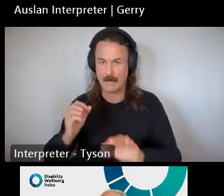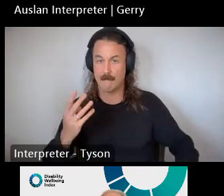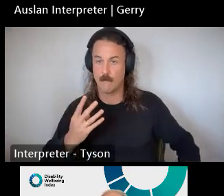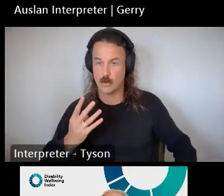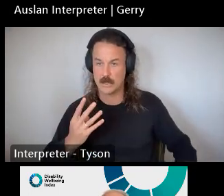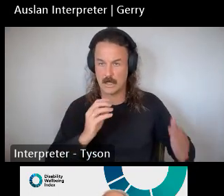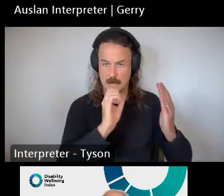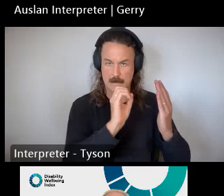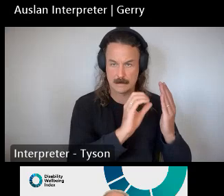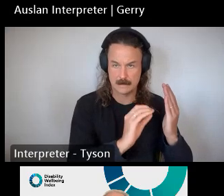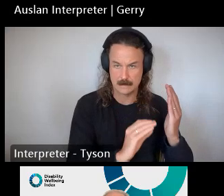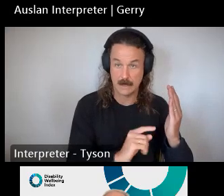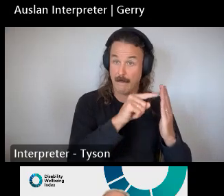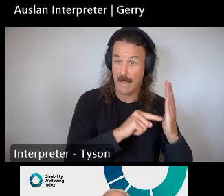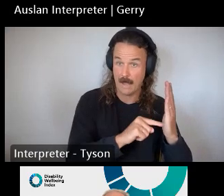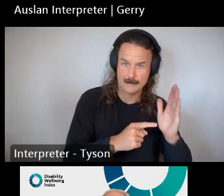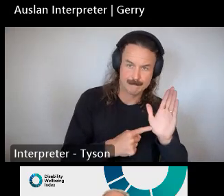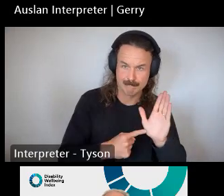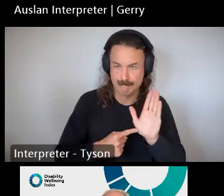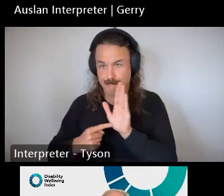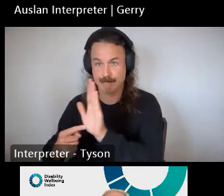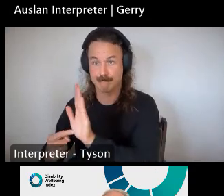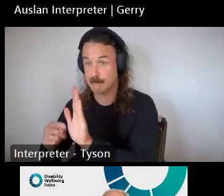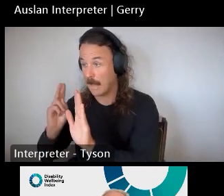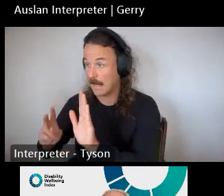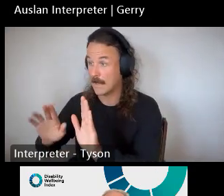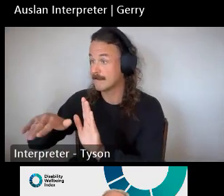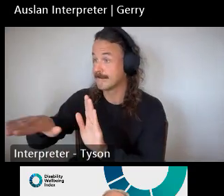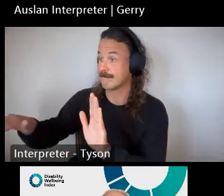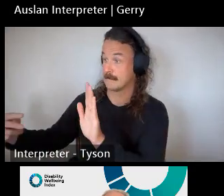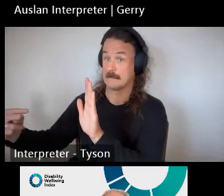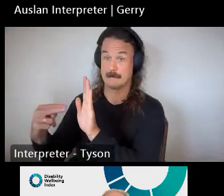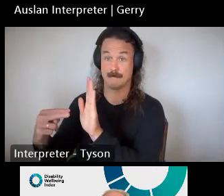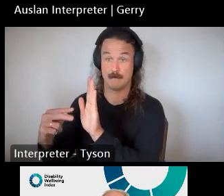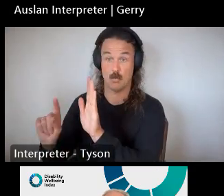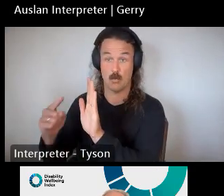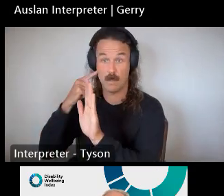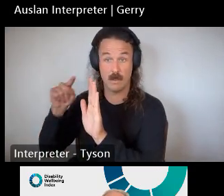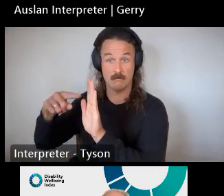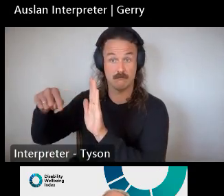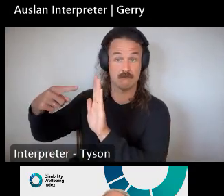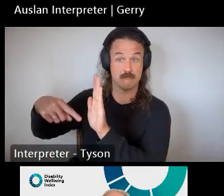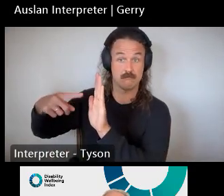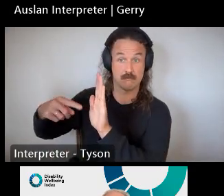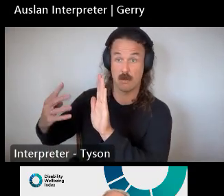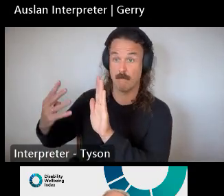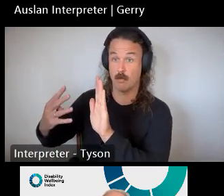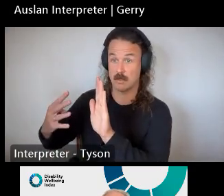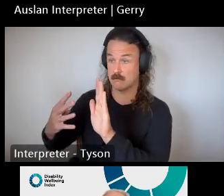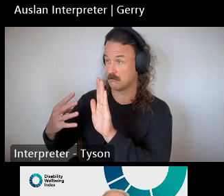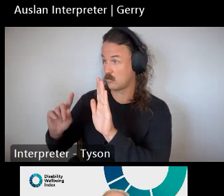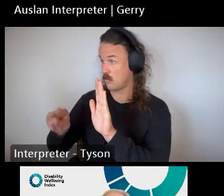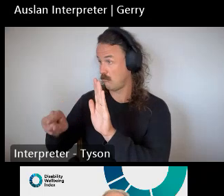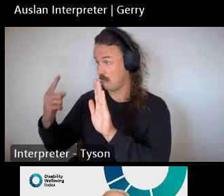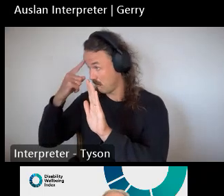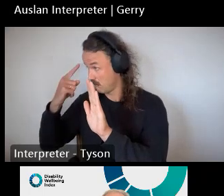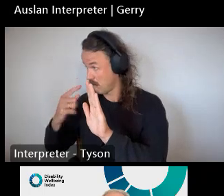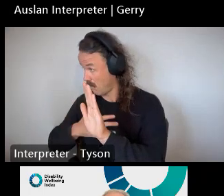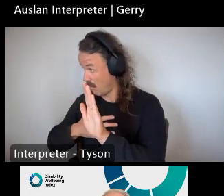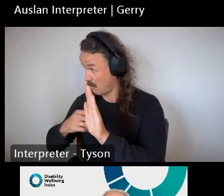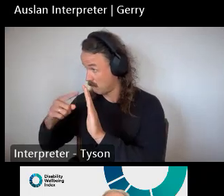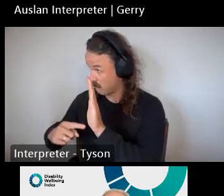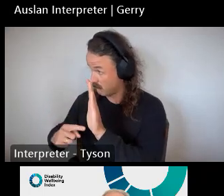as to people with disability, to looking at the outcomes from psychometric property and to provide